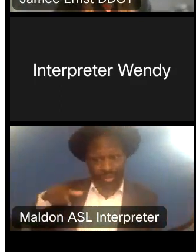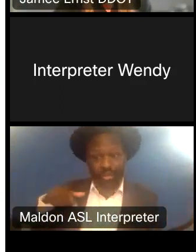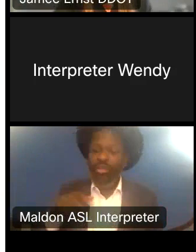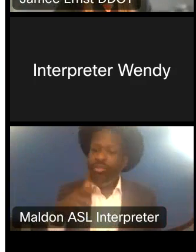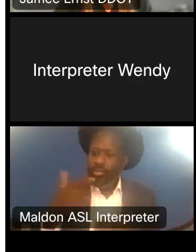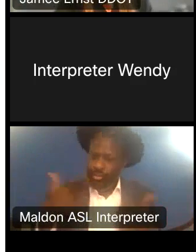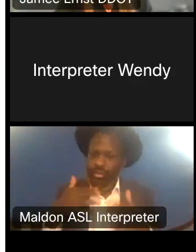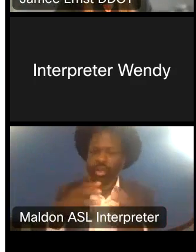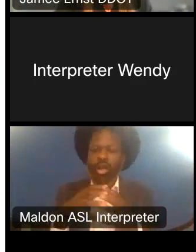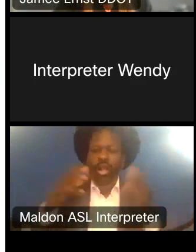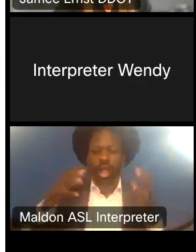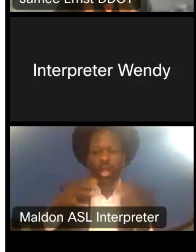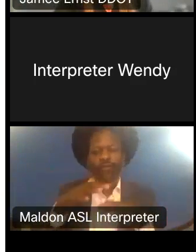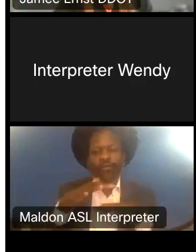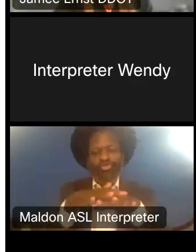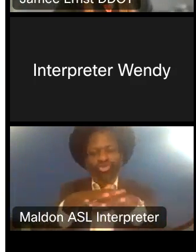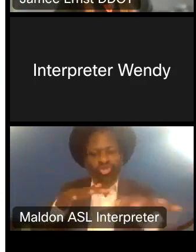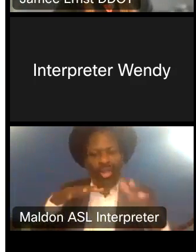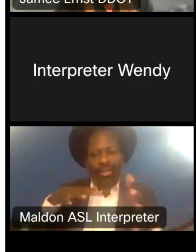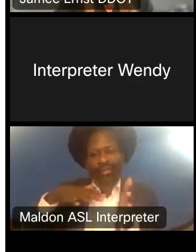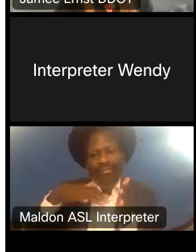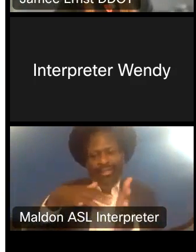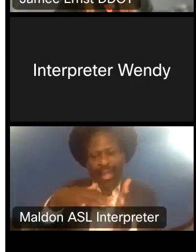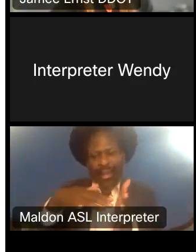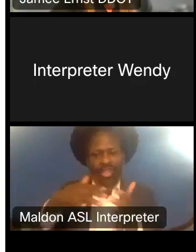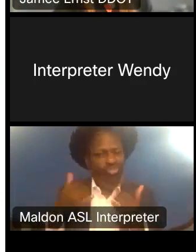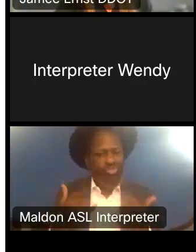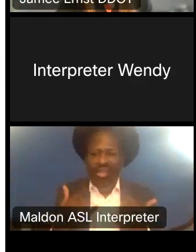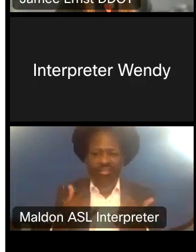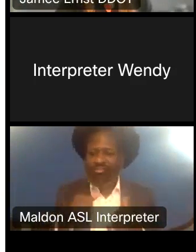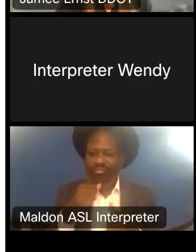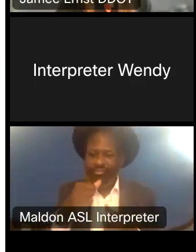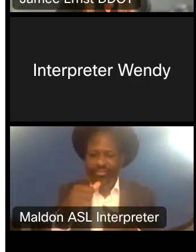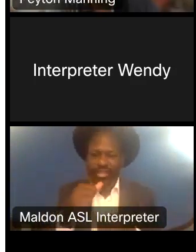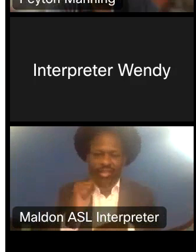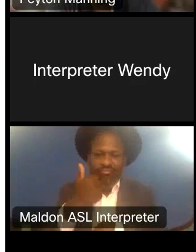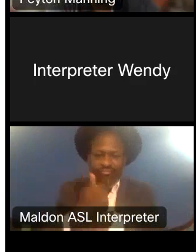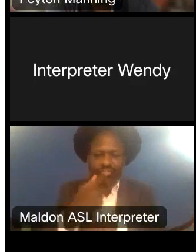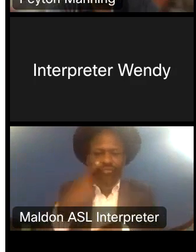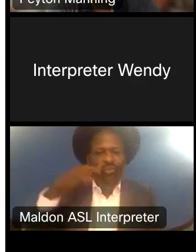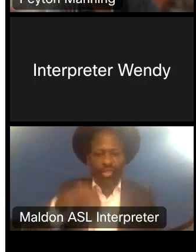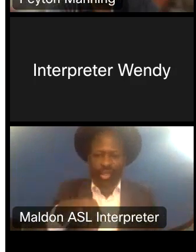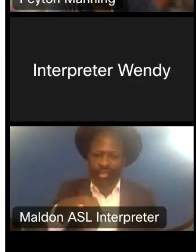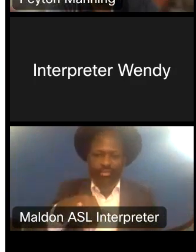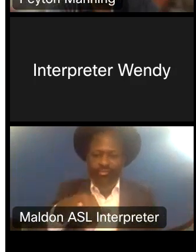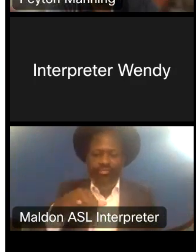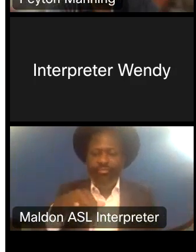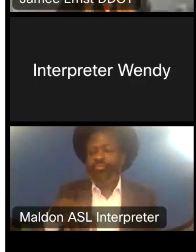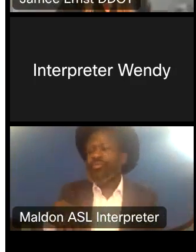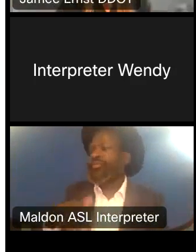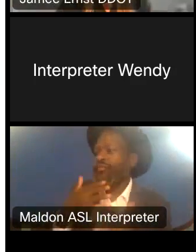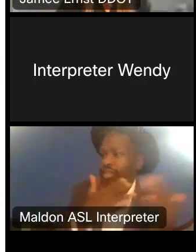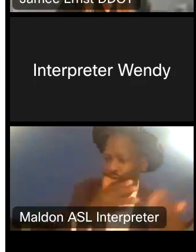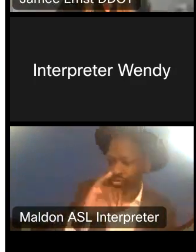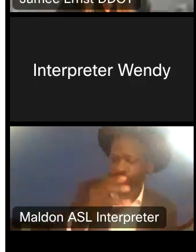currently not scoped for that in this phase of the project. Thank you, Jamie. And I'm going to go back to the raised hands. Jamie, I do have